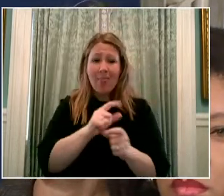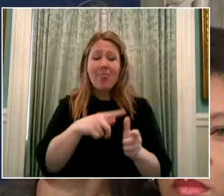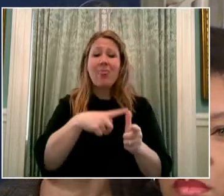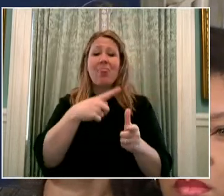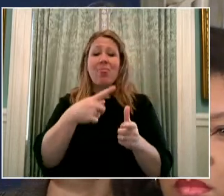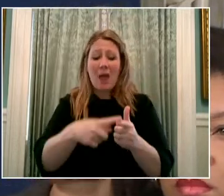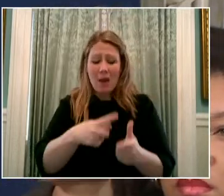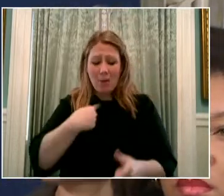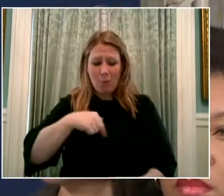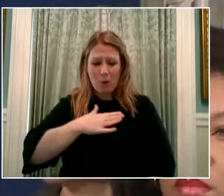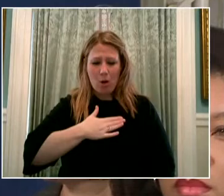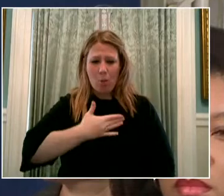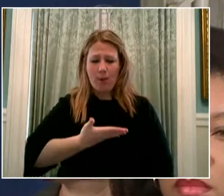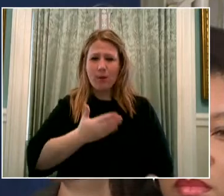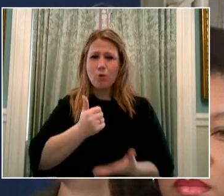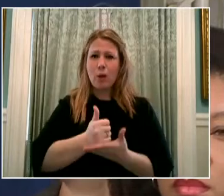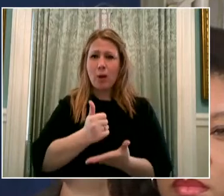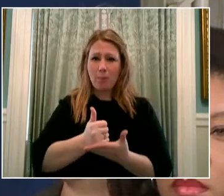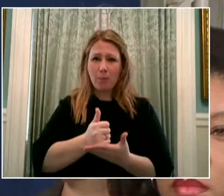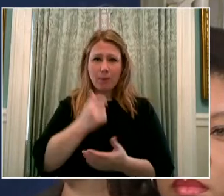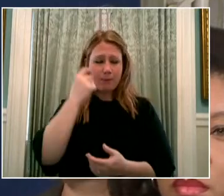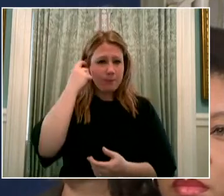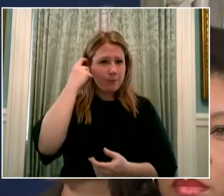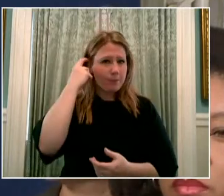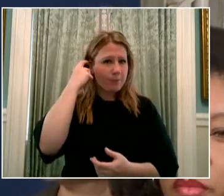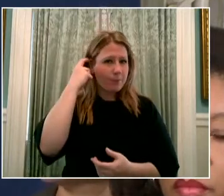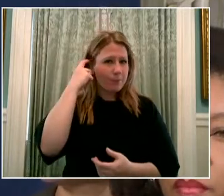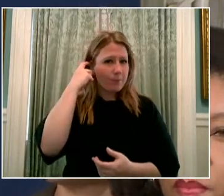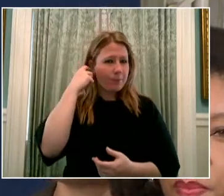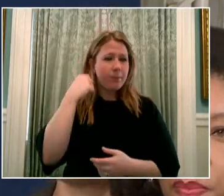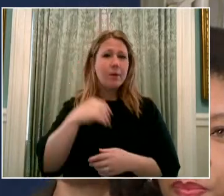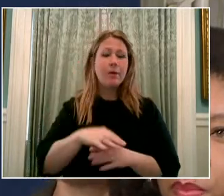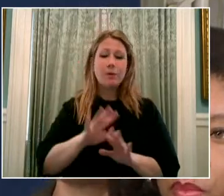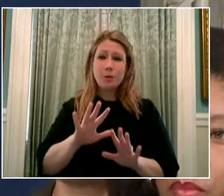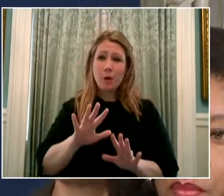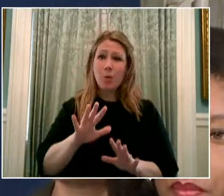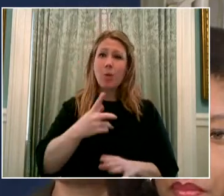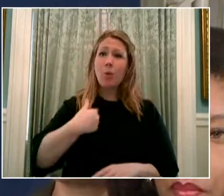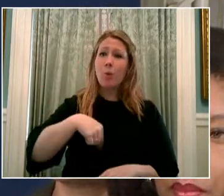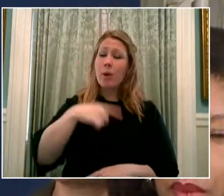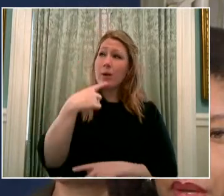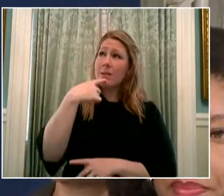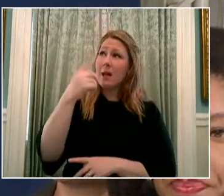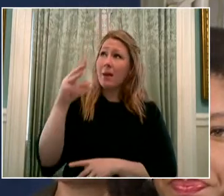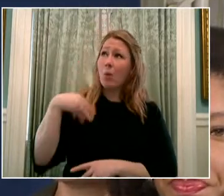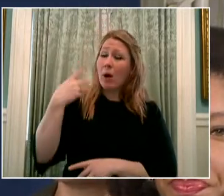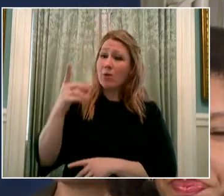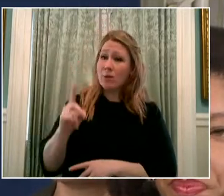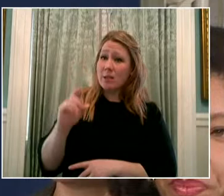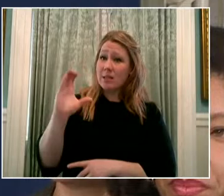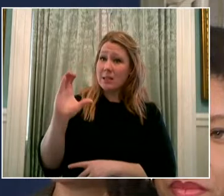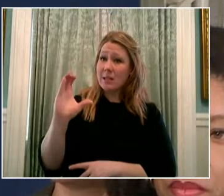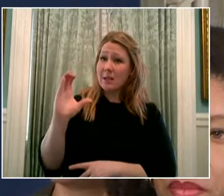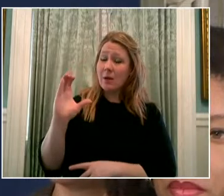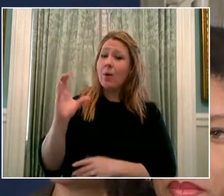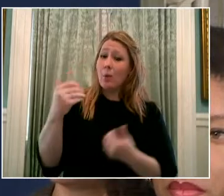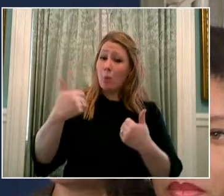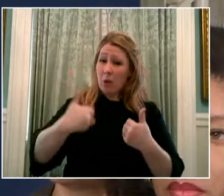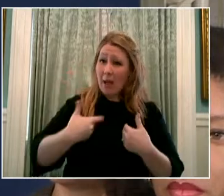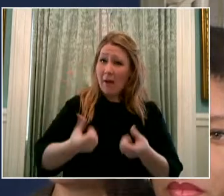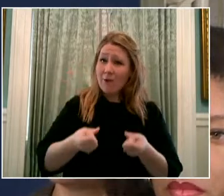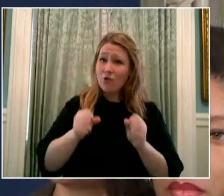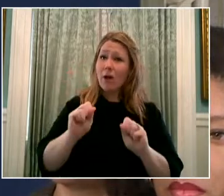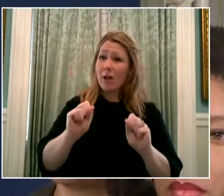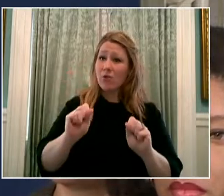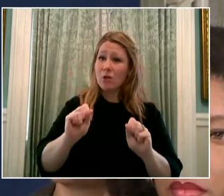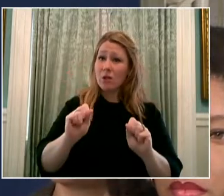D.C., that we could do a decompression strategy, is that when I send a family there, that they are able